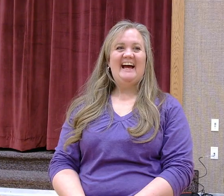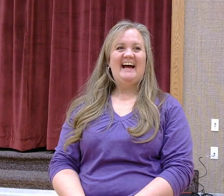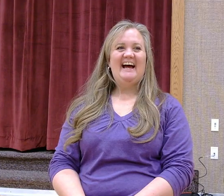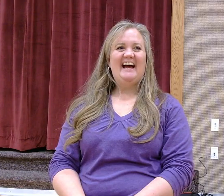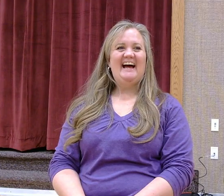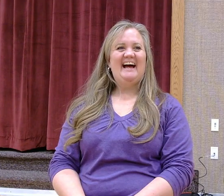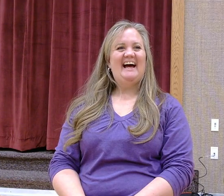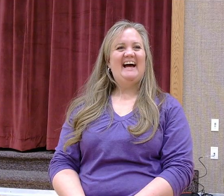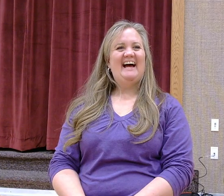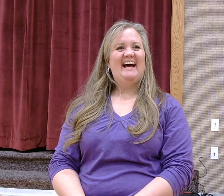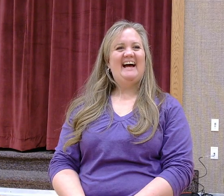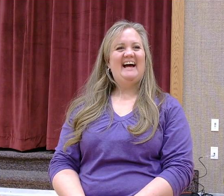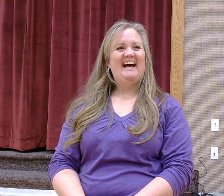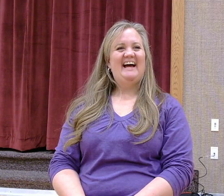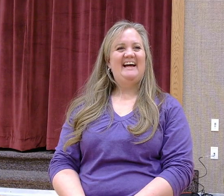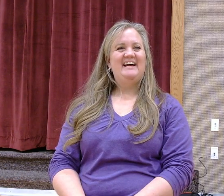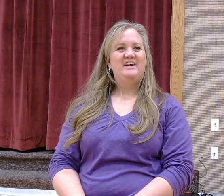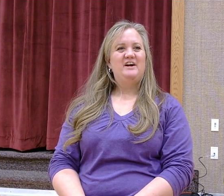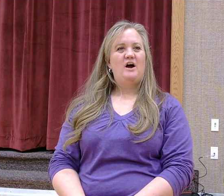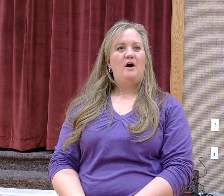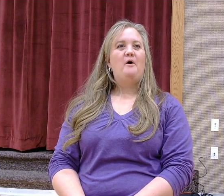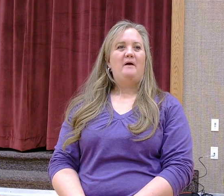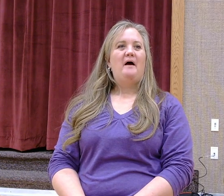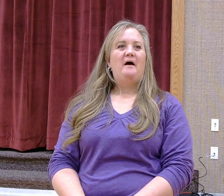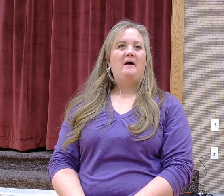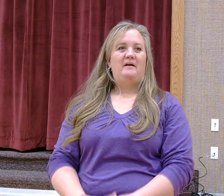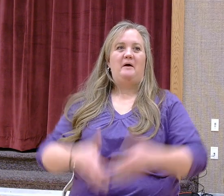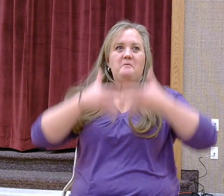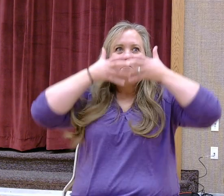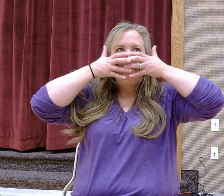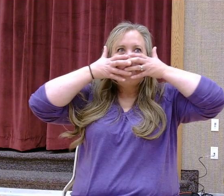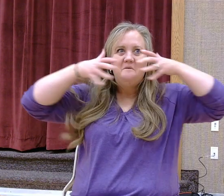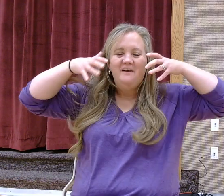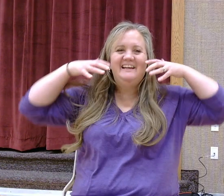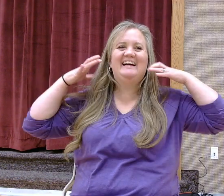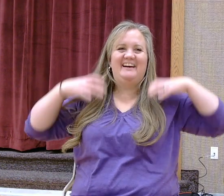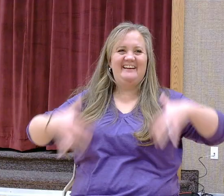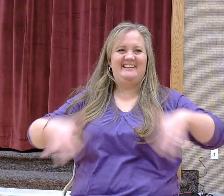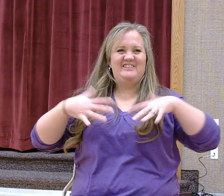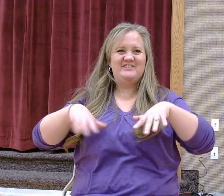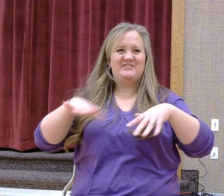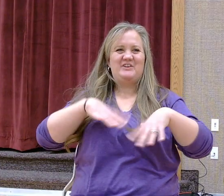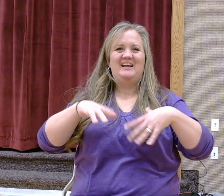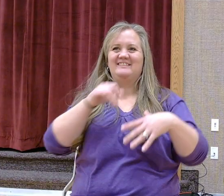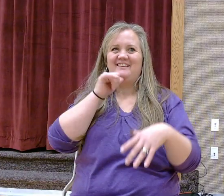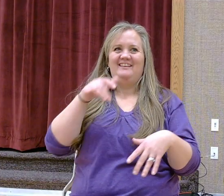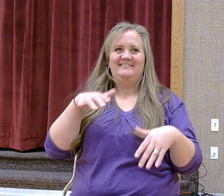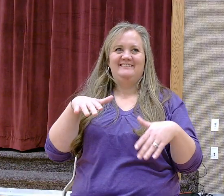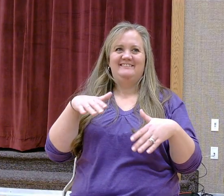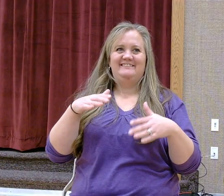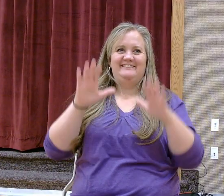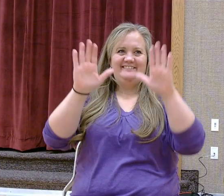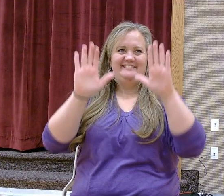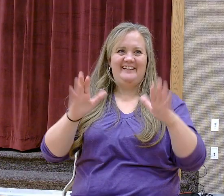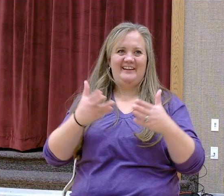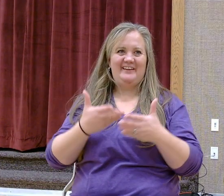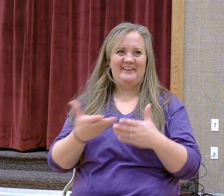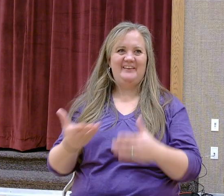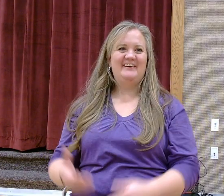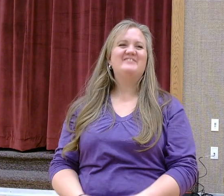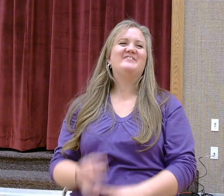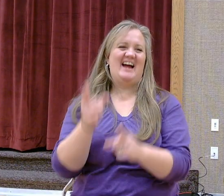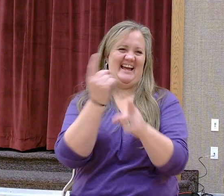No, they just show up and invite people. So sometimes Sunday school